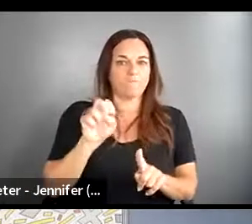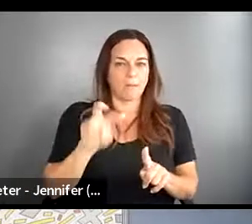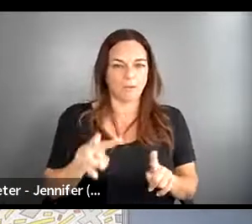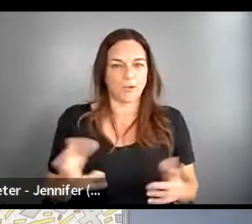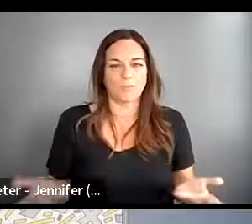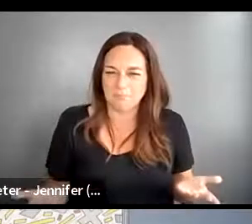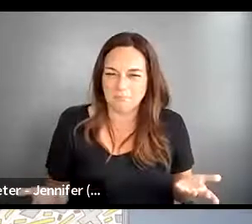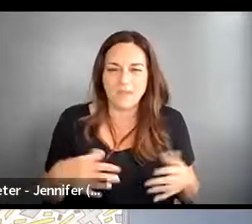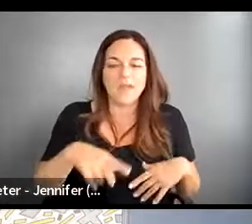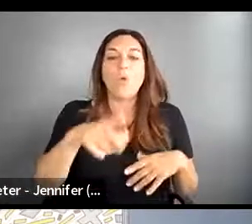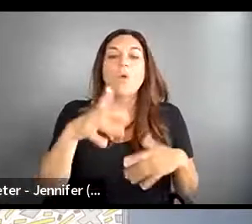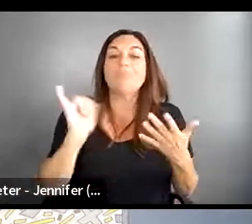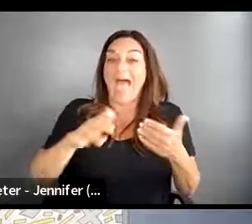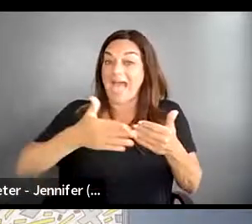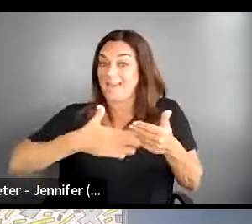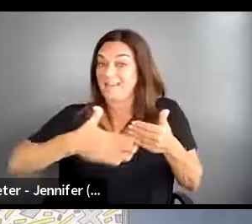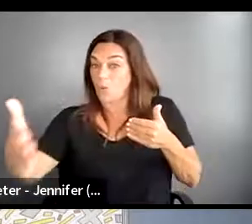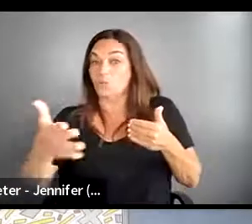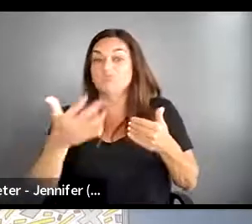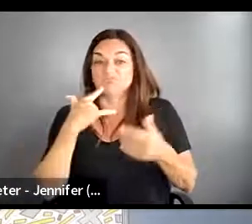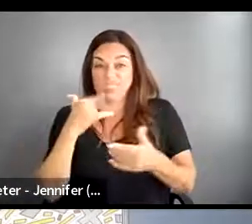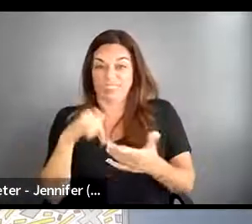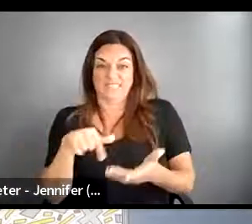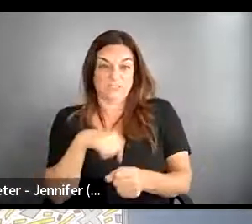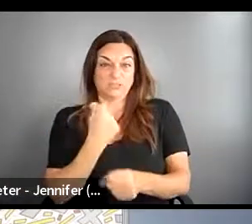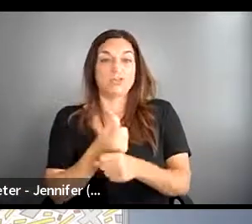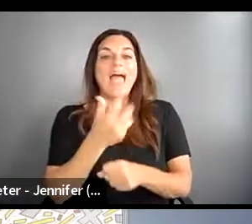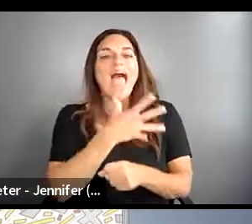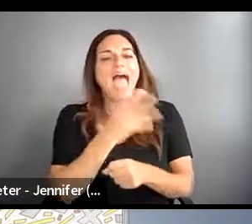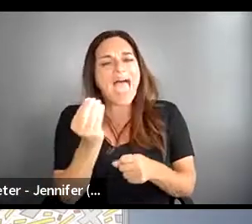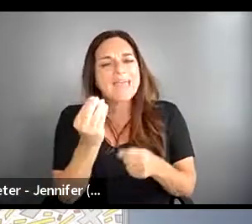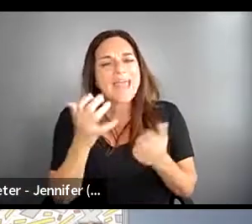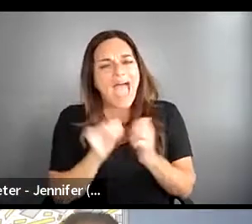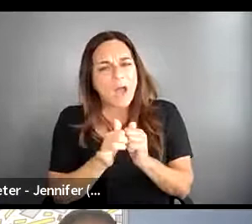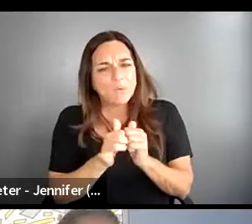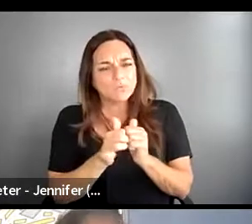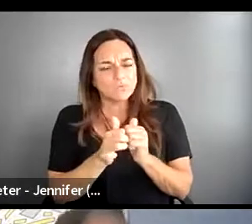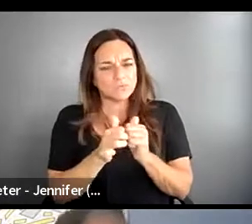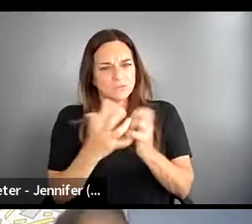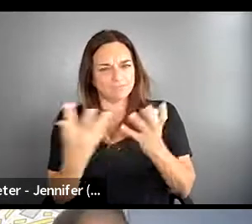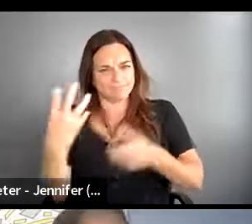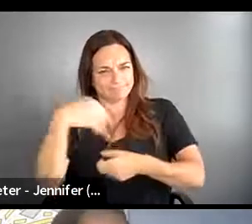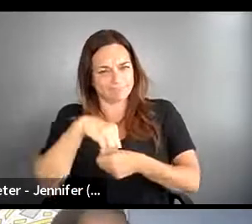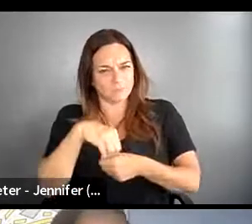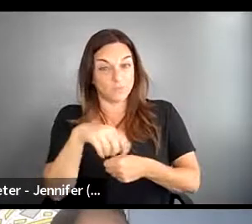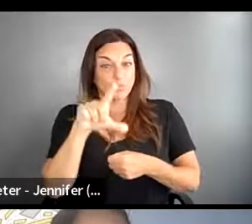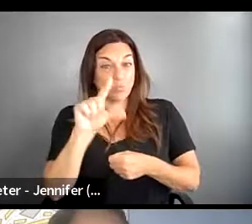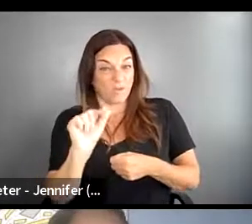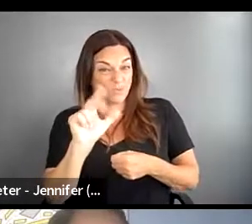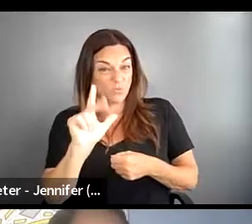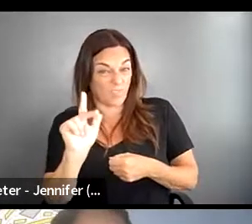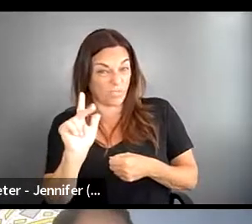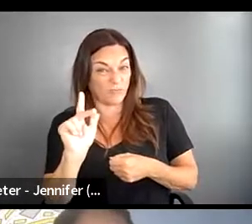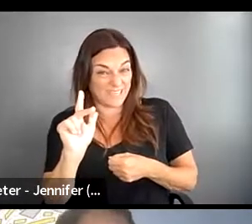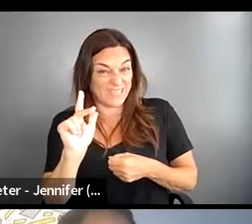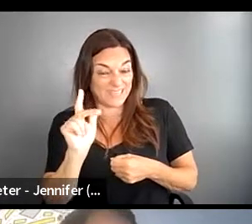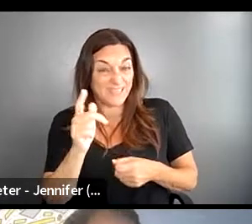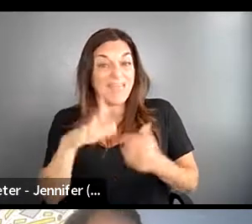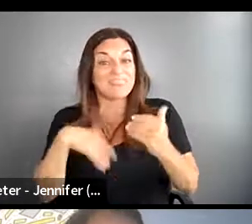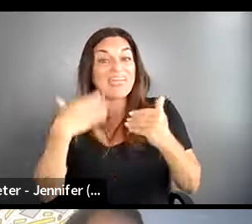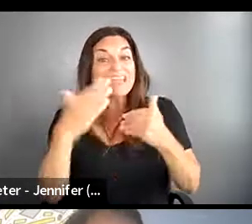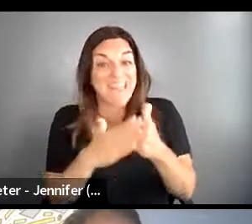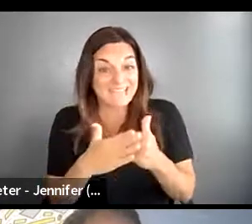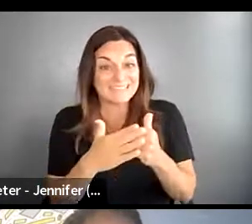to for the rest of the year. And also, how does it pile up into 2023, right? The next